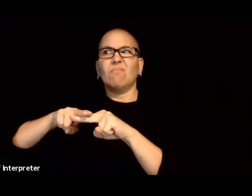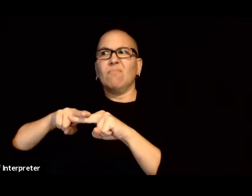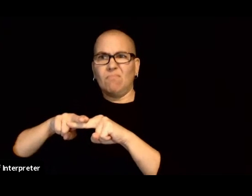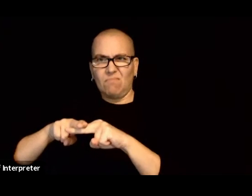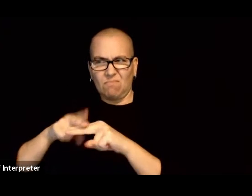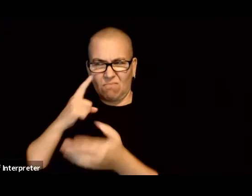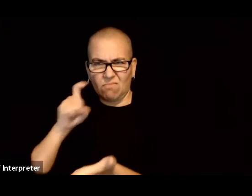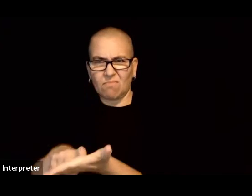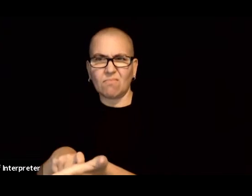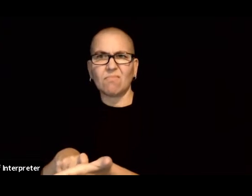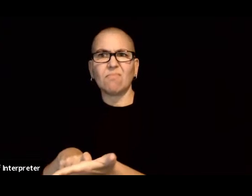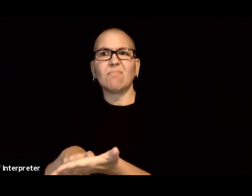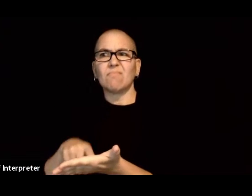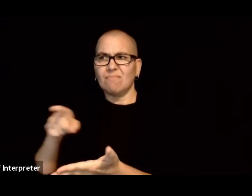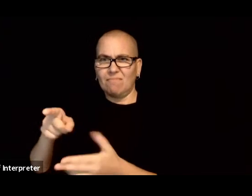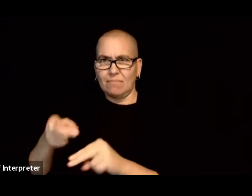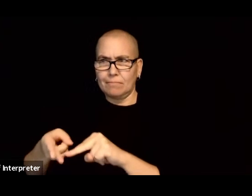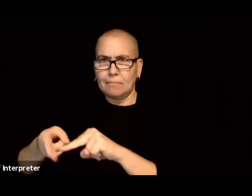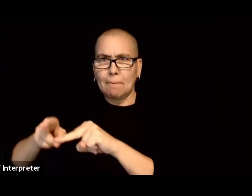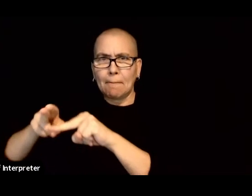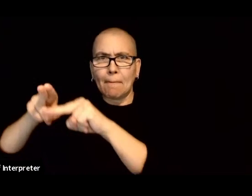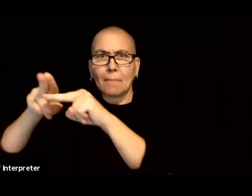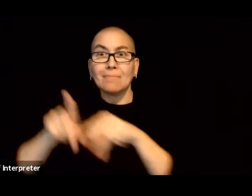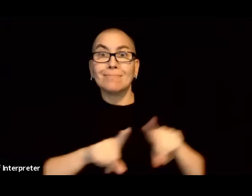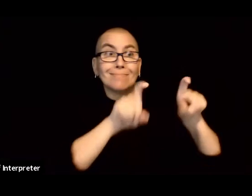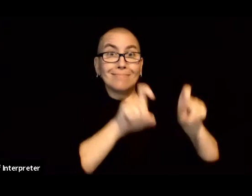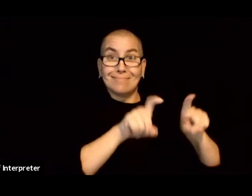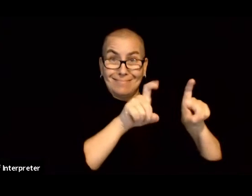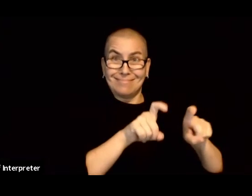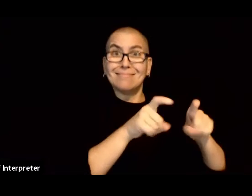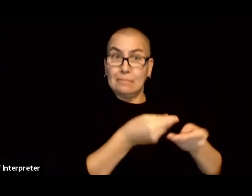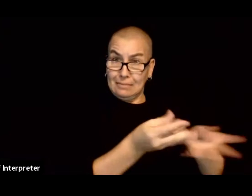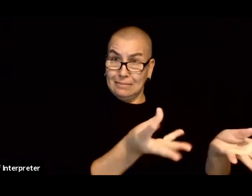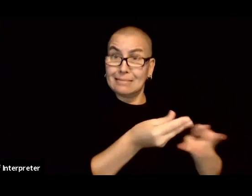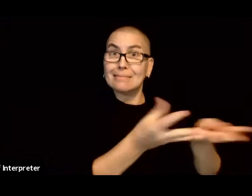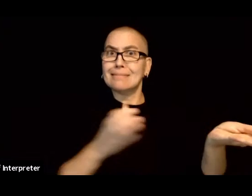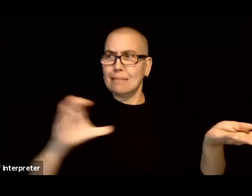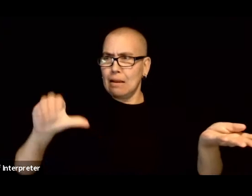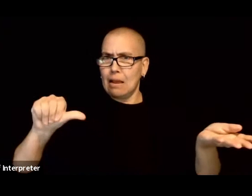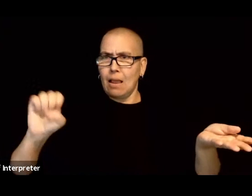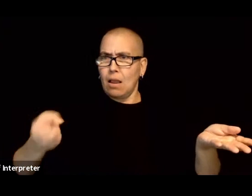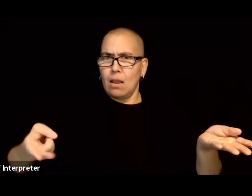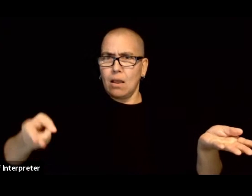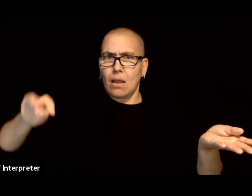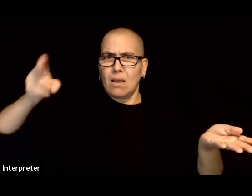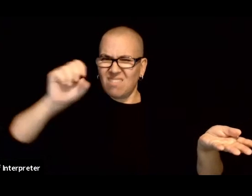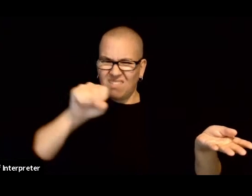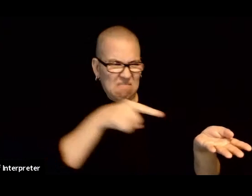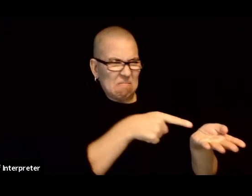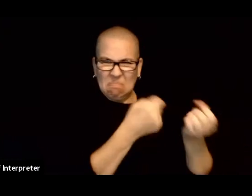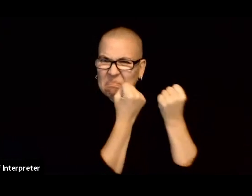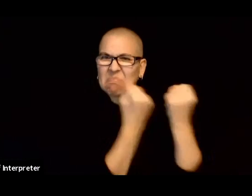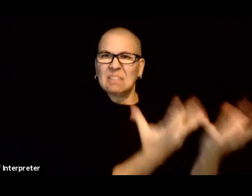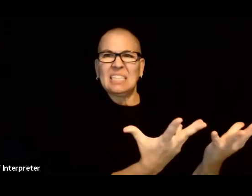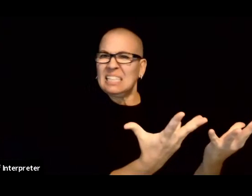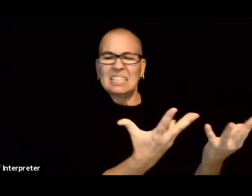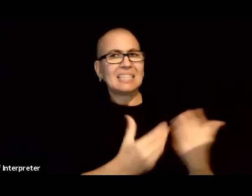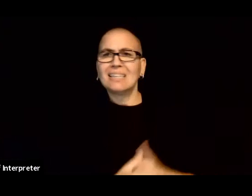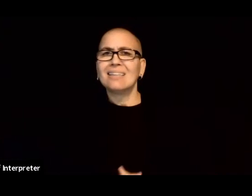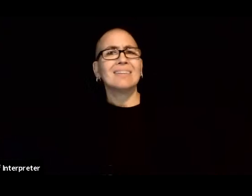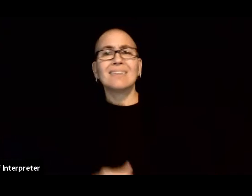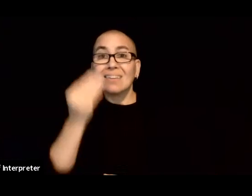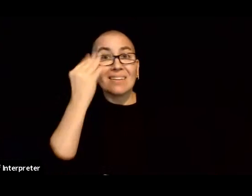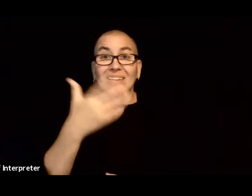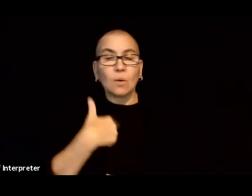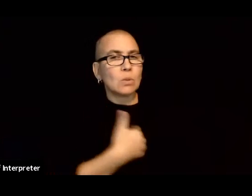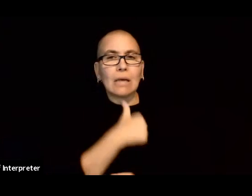pretty impressively high testing numbers, we're still not able to catch all the disease that is out there. That case growth is faster